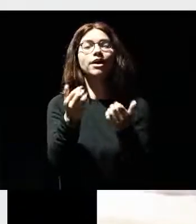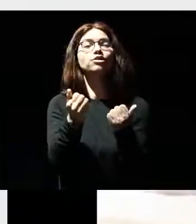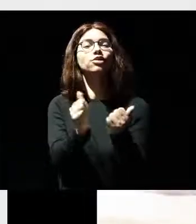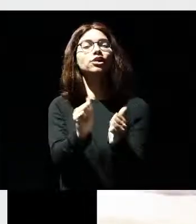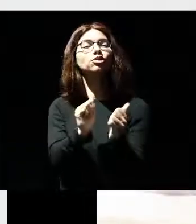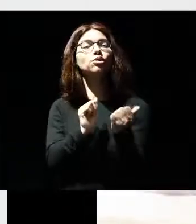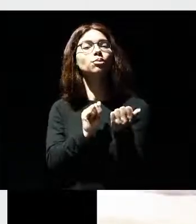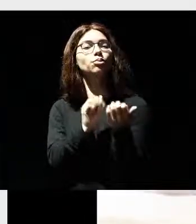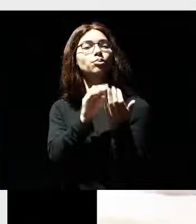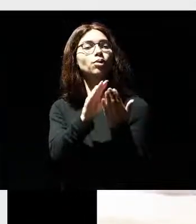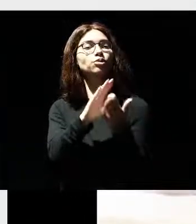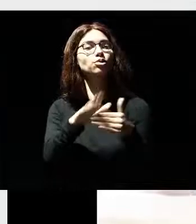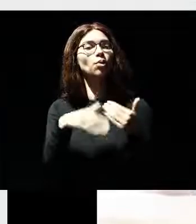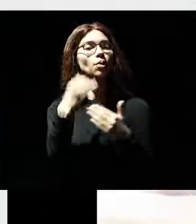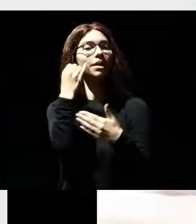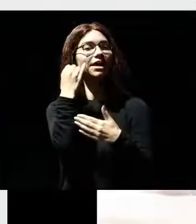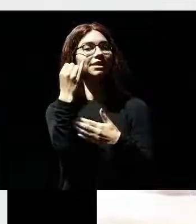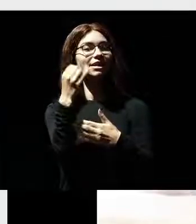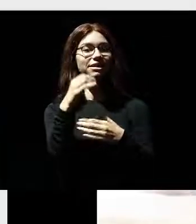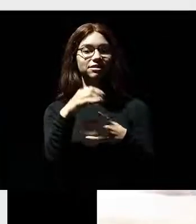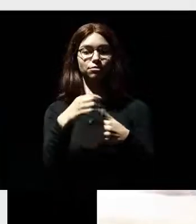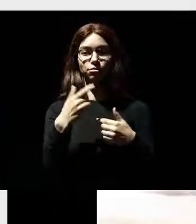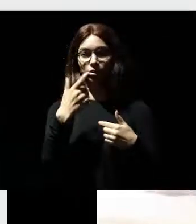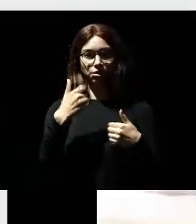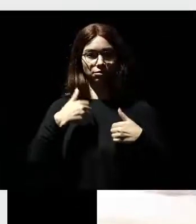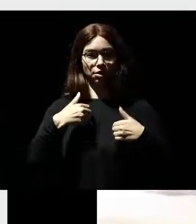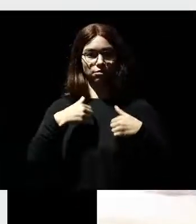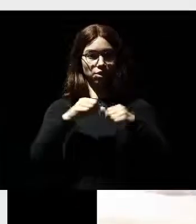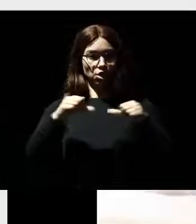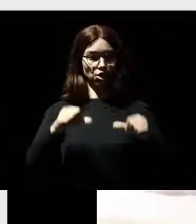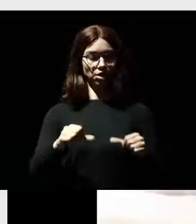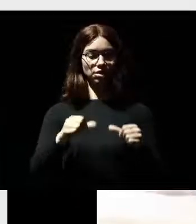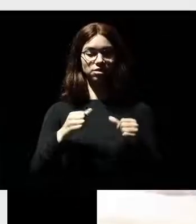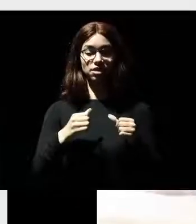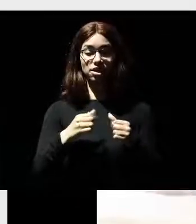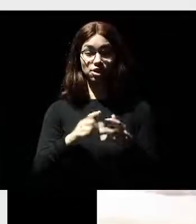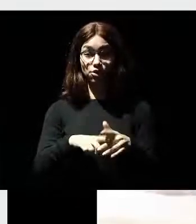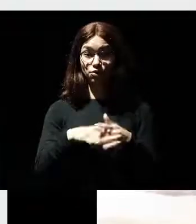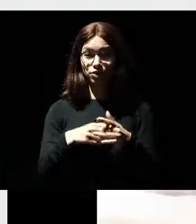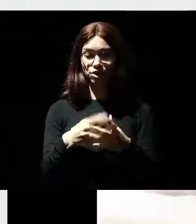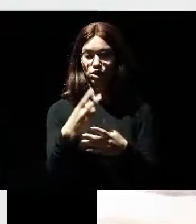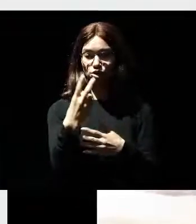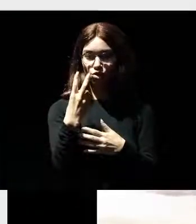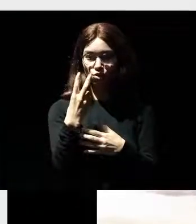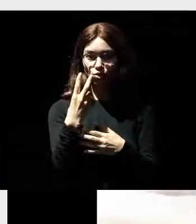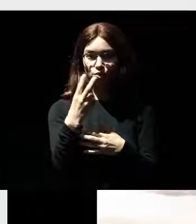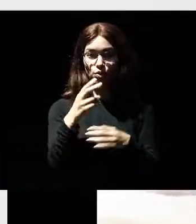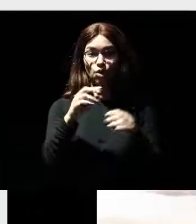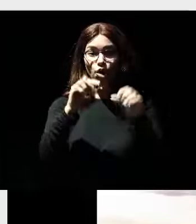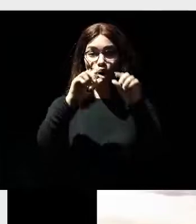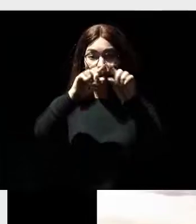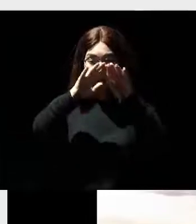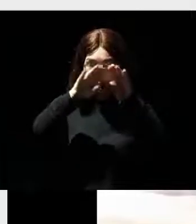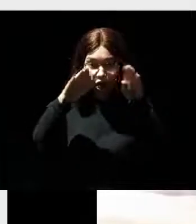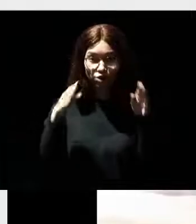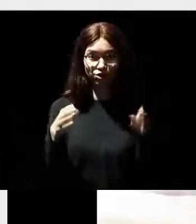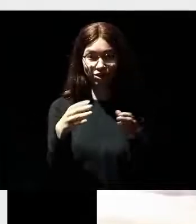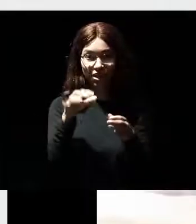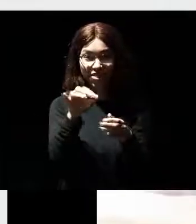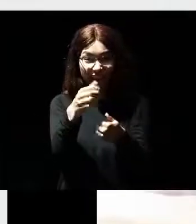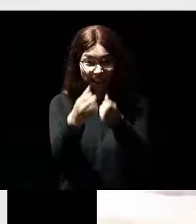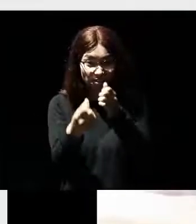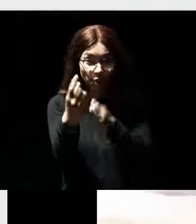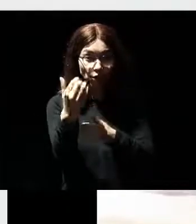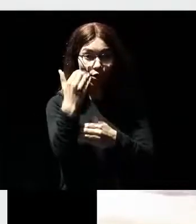that idea as the bridge architect was to take those original two pairs of arches that everybody knew